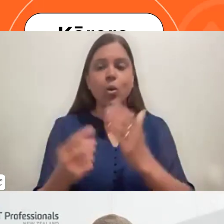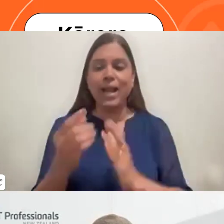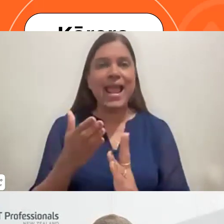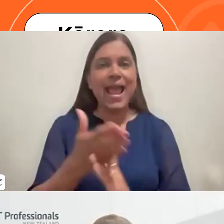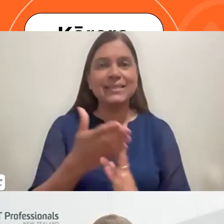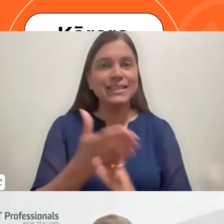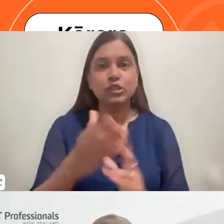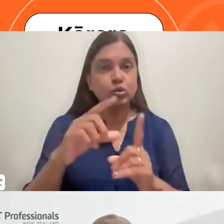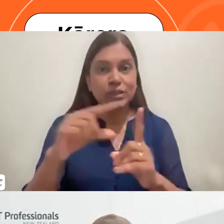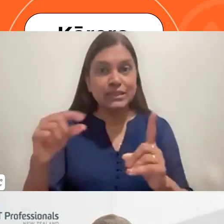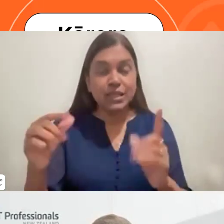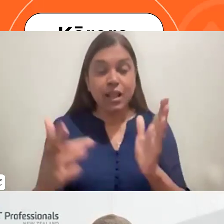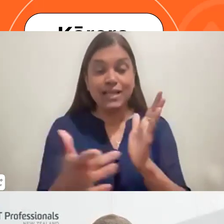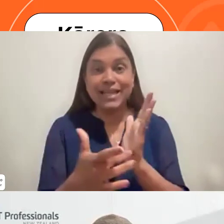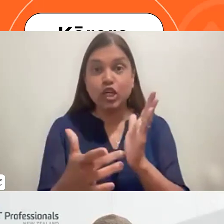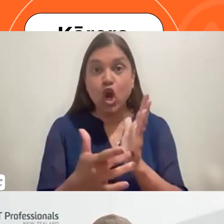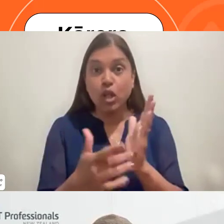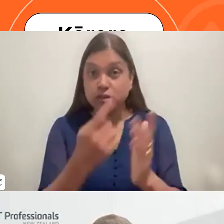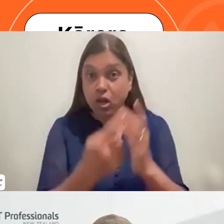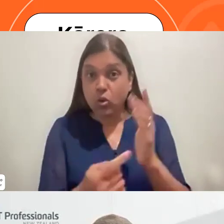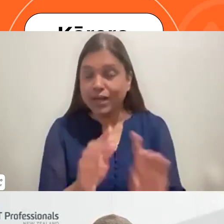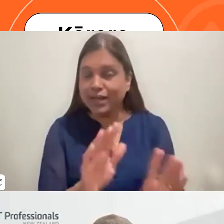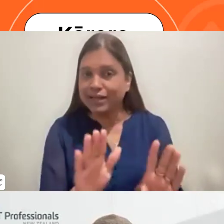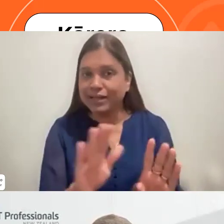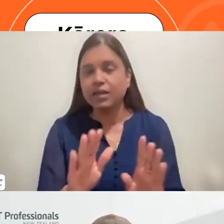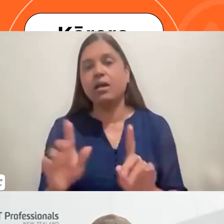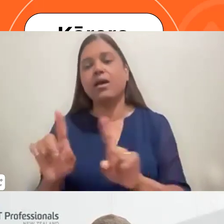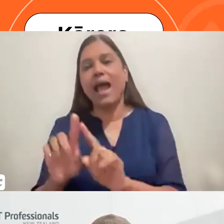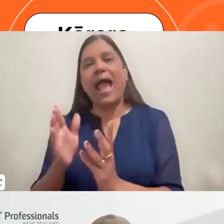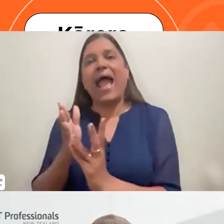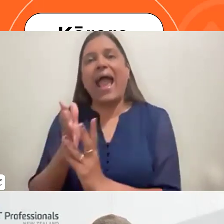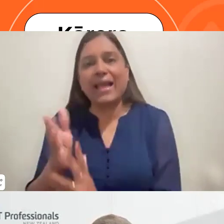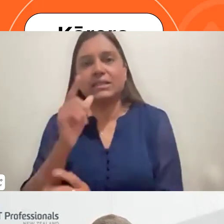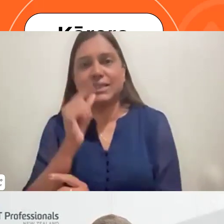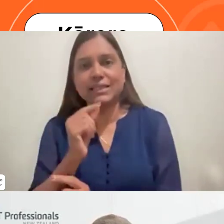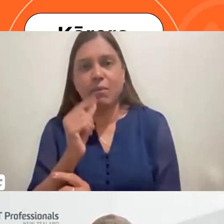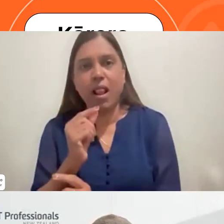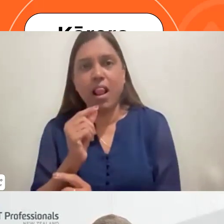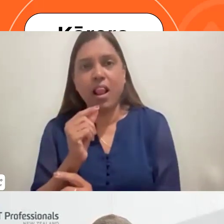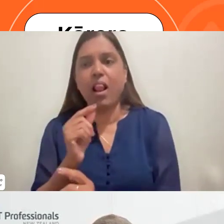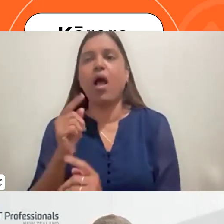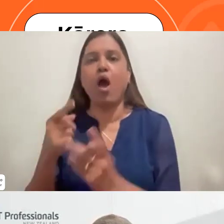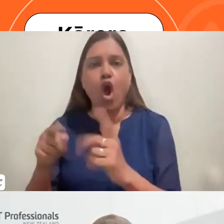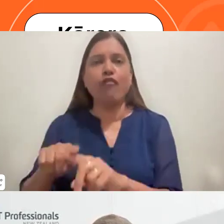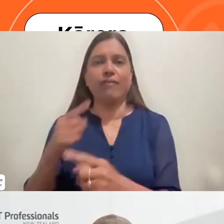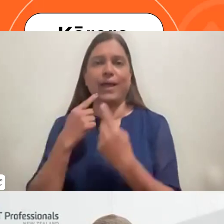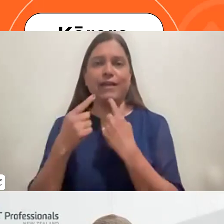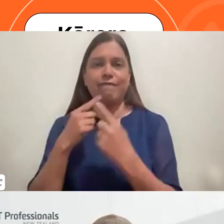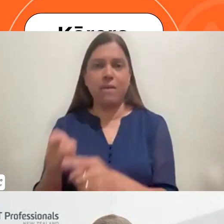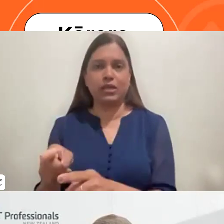technology, but also the accessibility of digital information and services